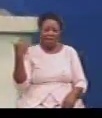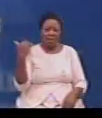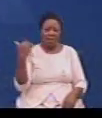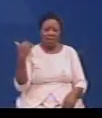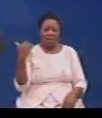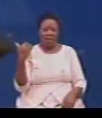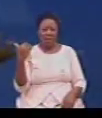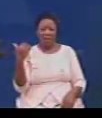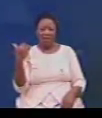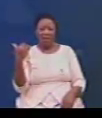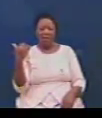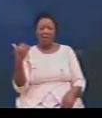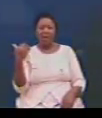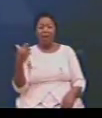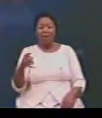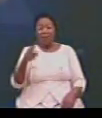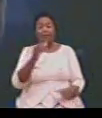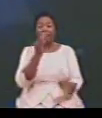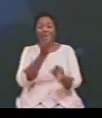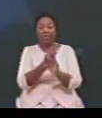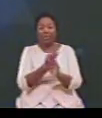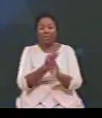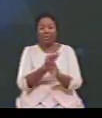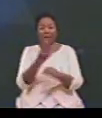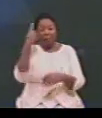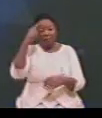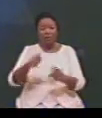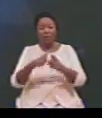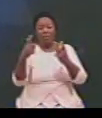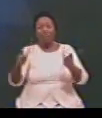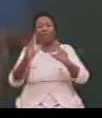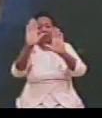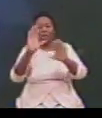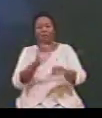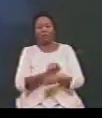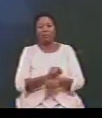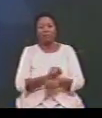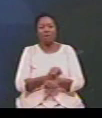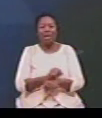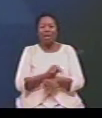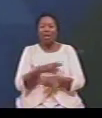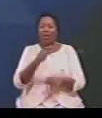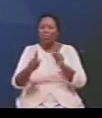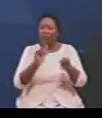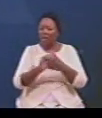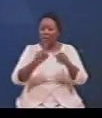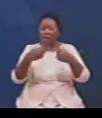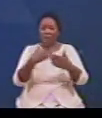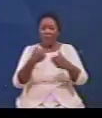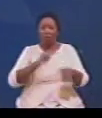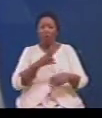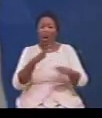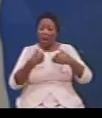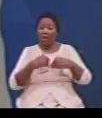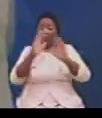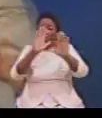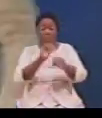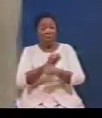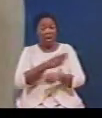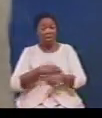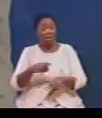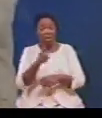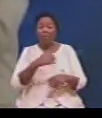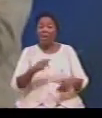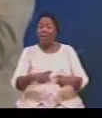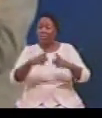miracles. Past faith. The people that went before us, they had miracles, and they were